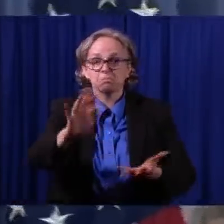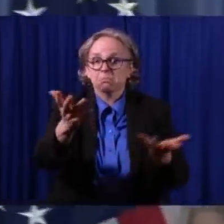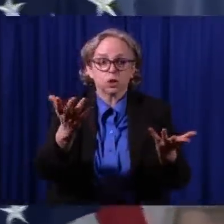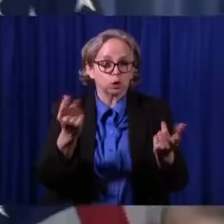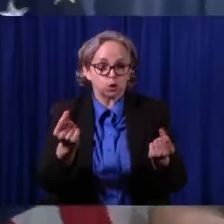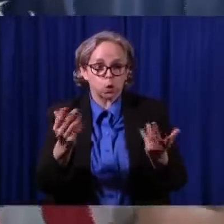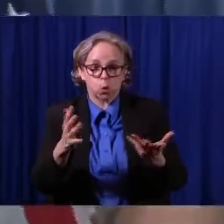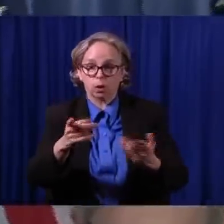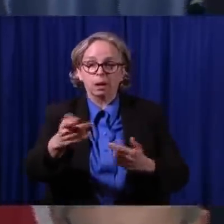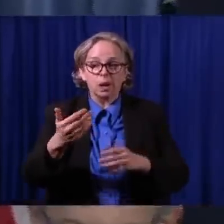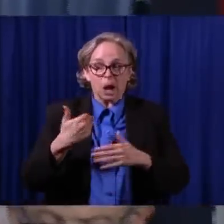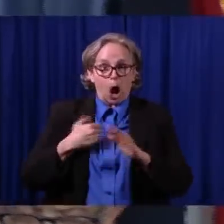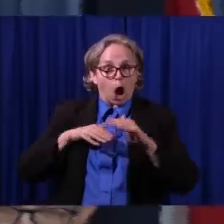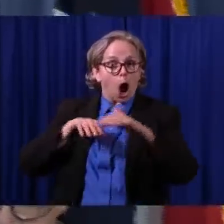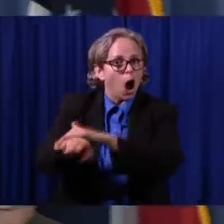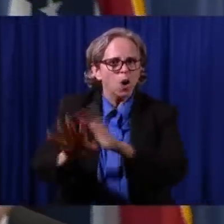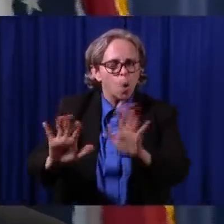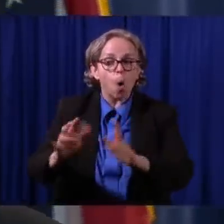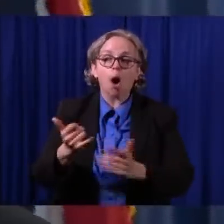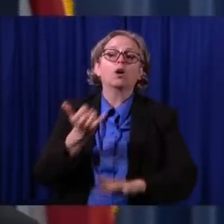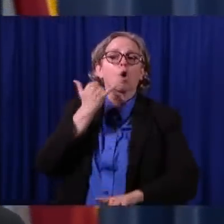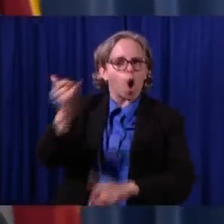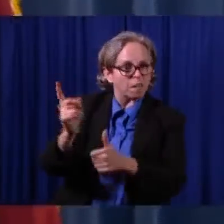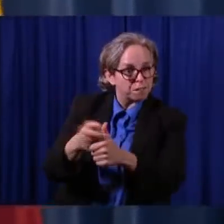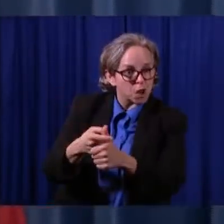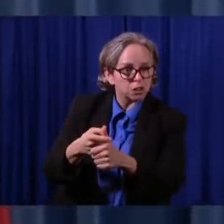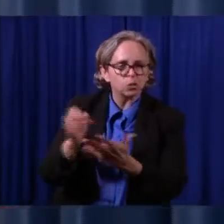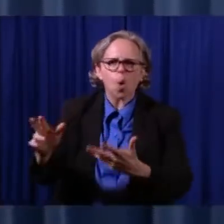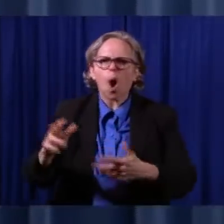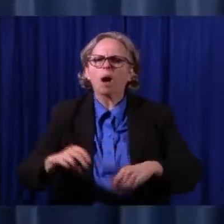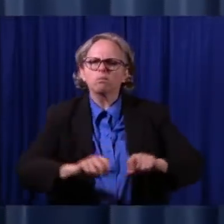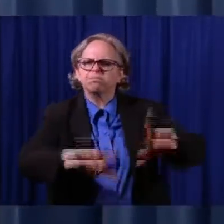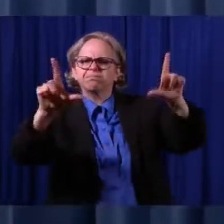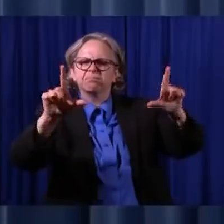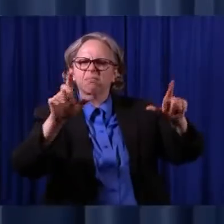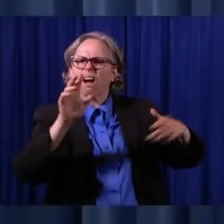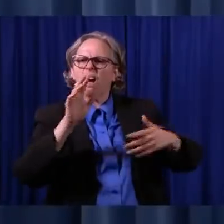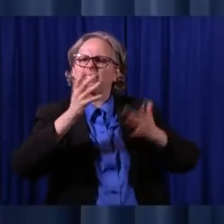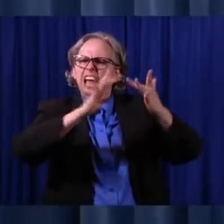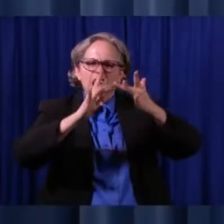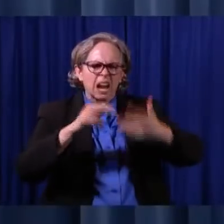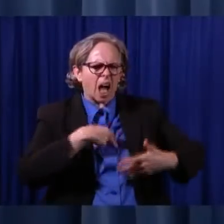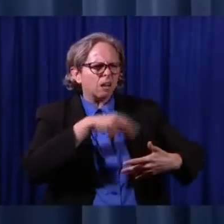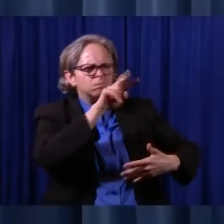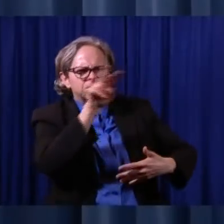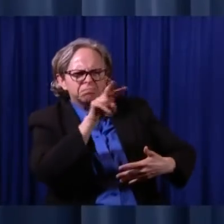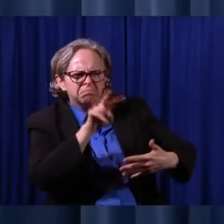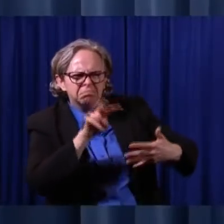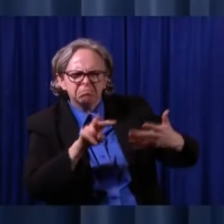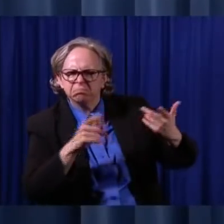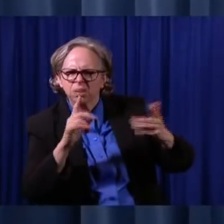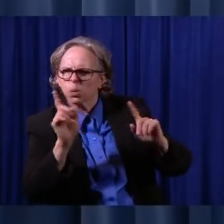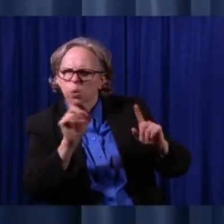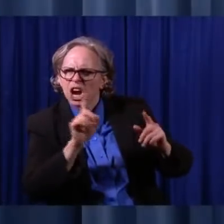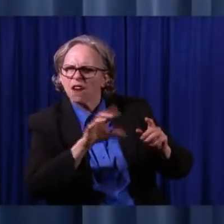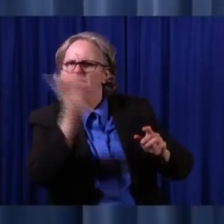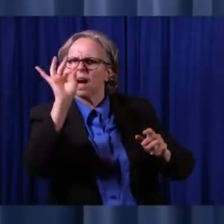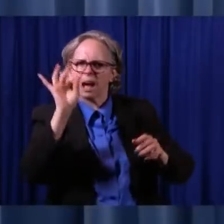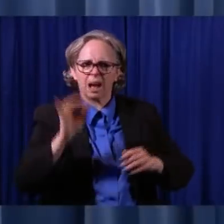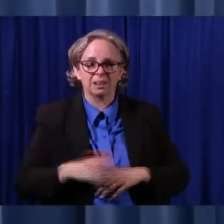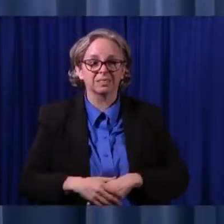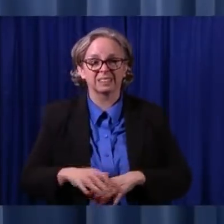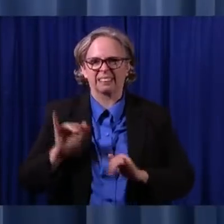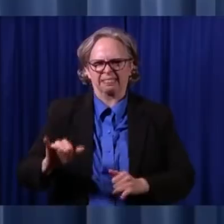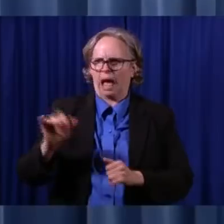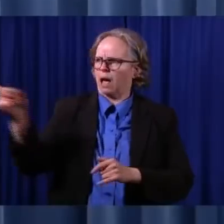you can click on the links to learn about each testing site's testing procedures. Now, we're going to continue to add to this, and we're